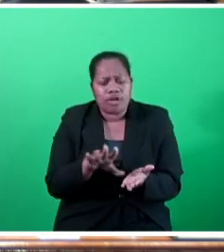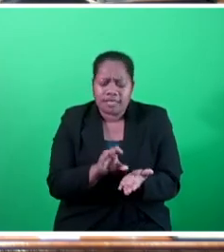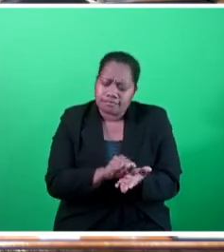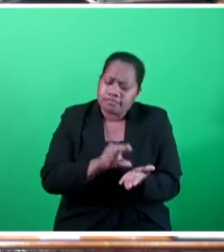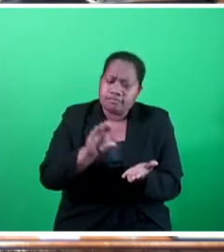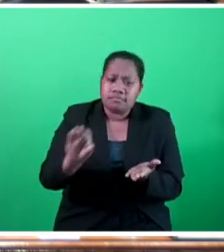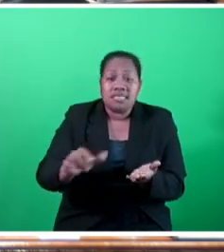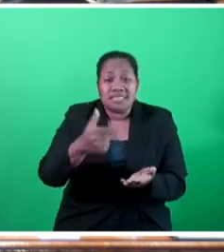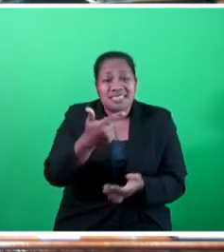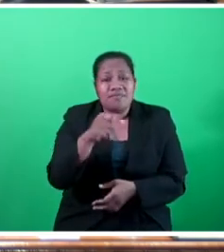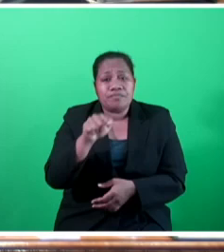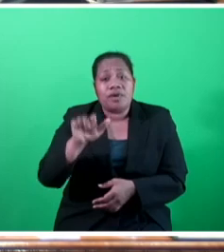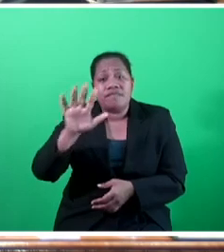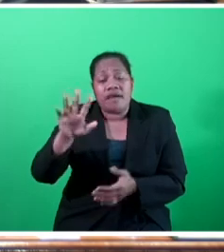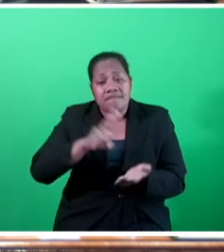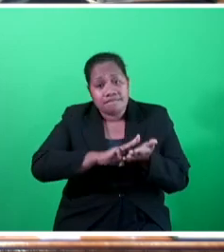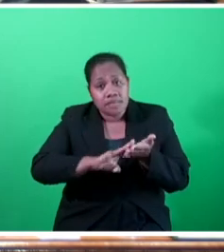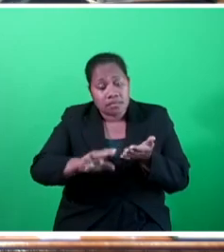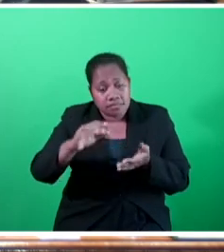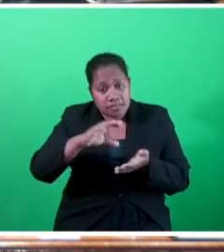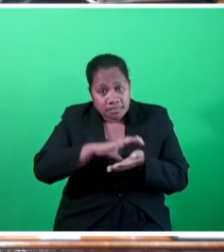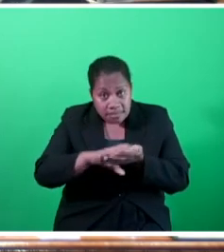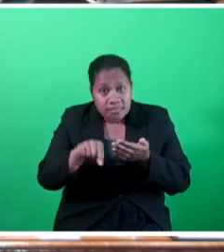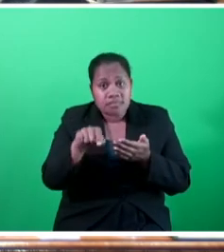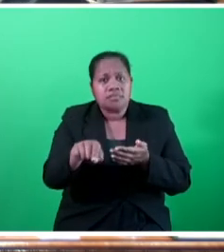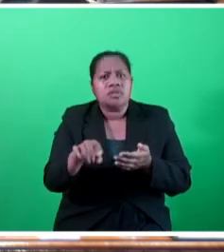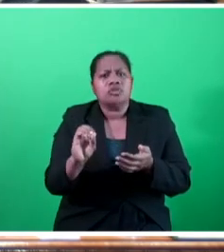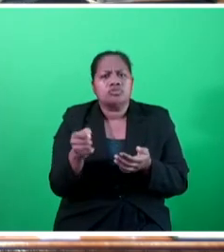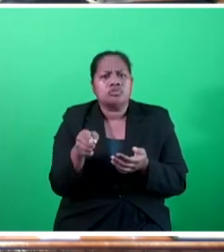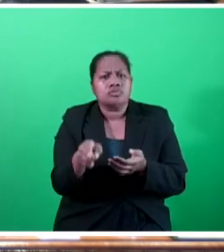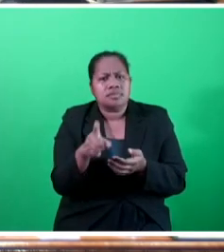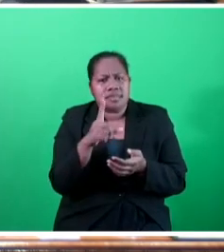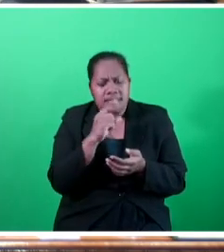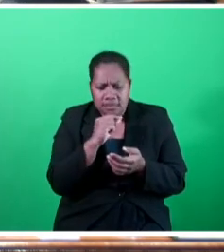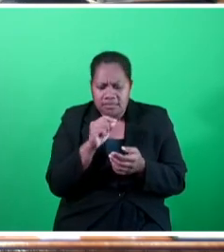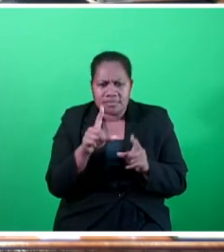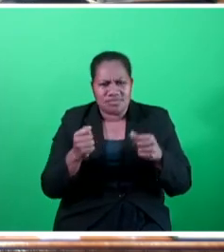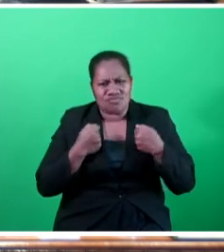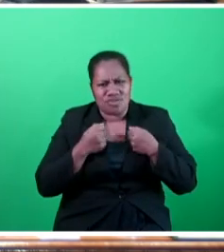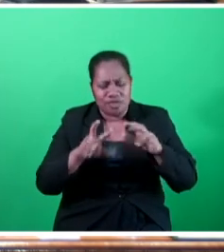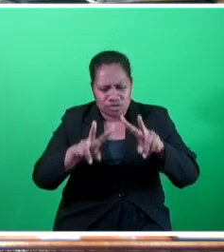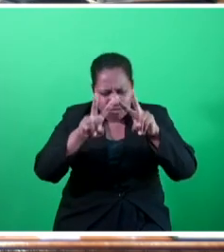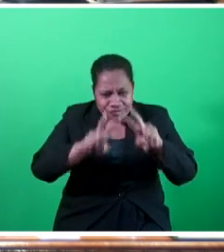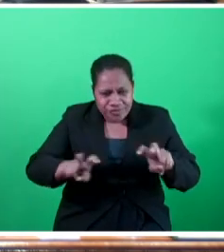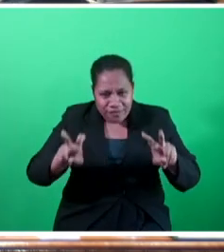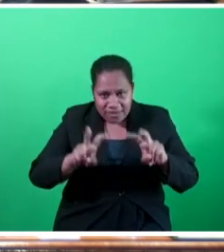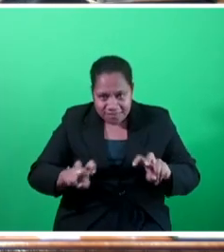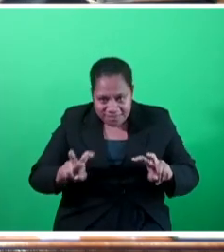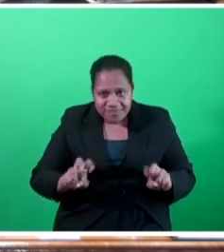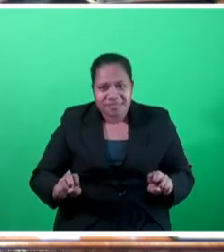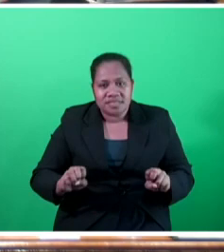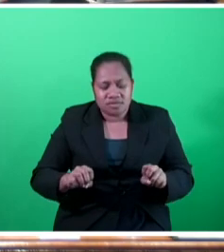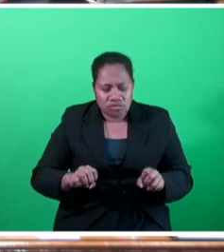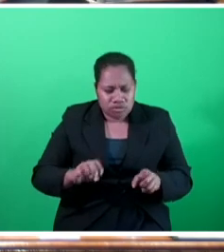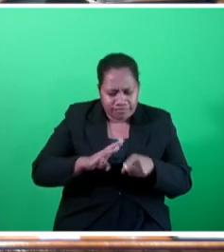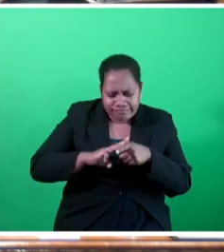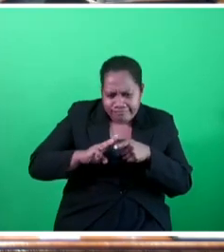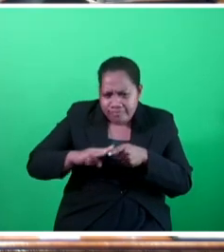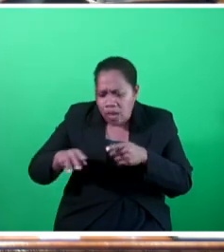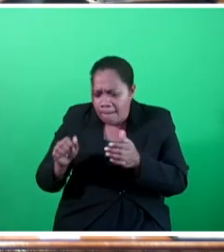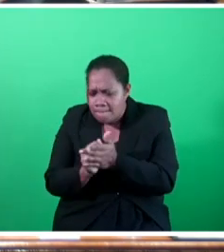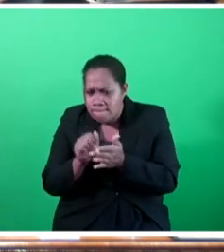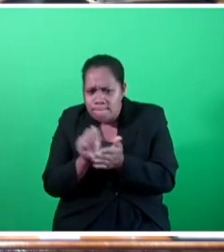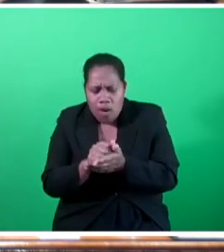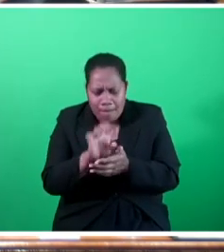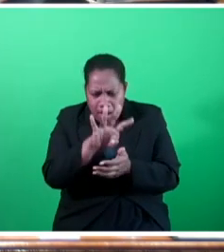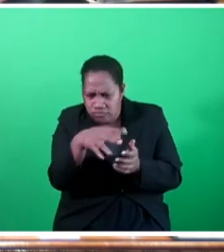$7.95 million to meet the completion of topography survey for the basic design of structural measures and geotechnical